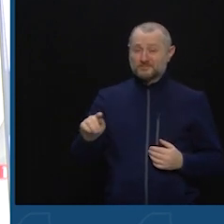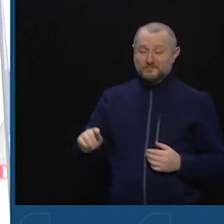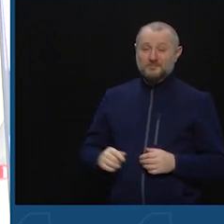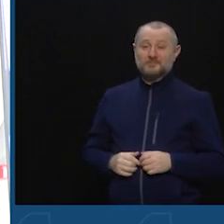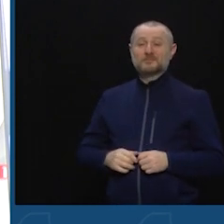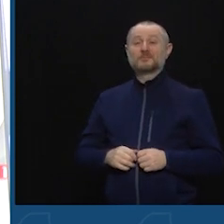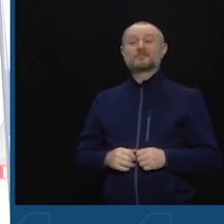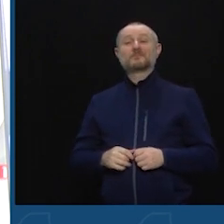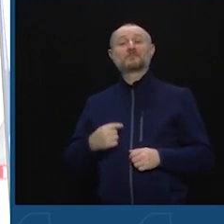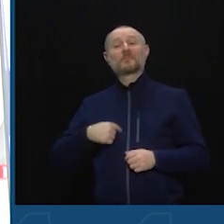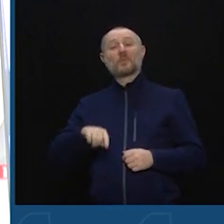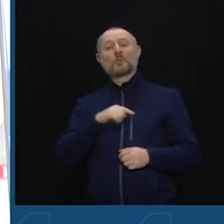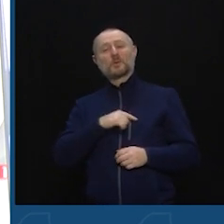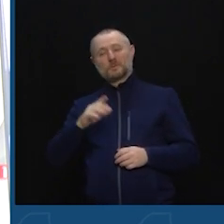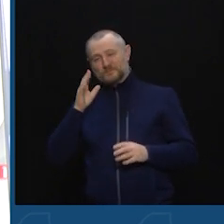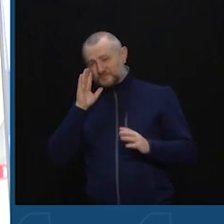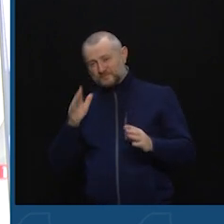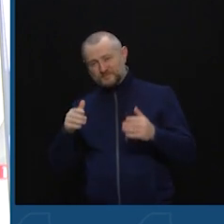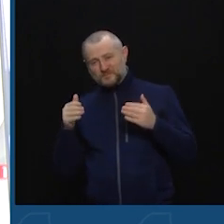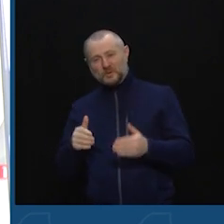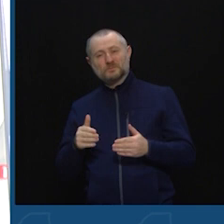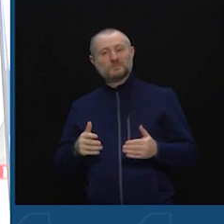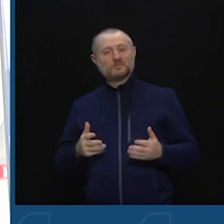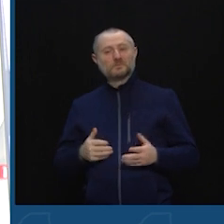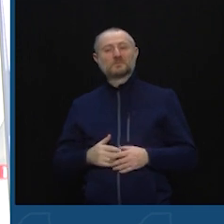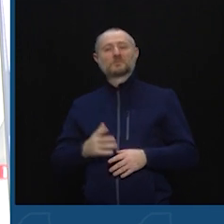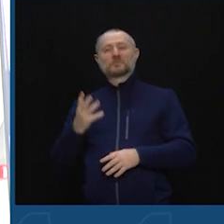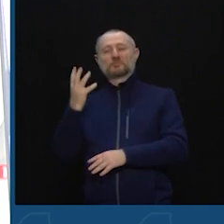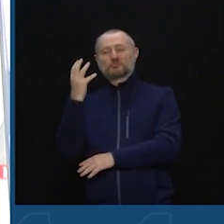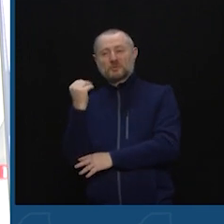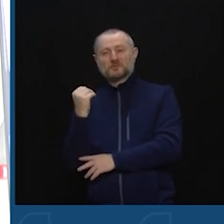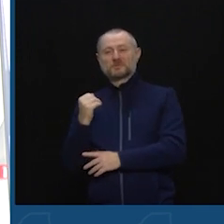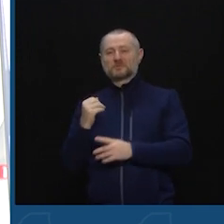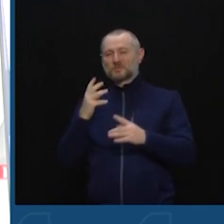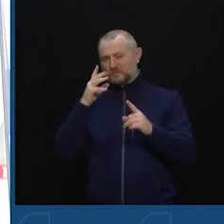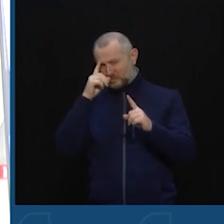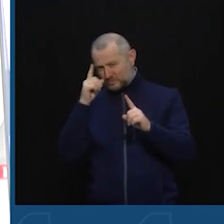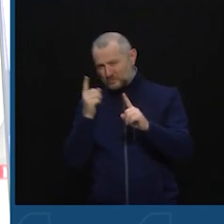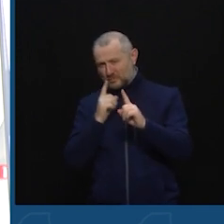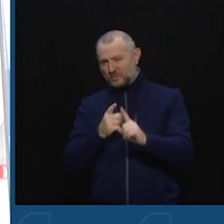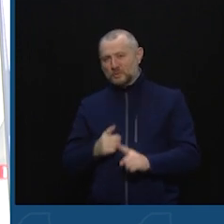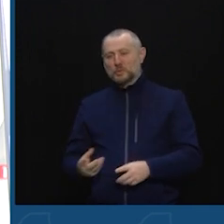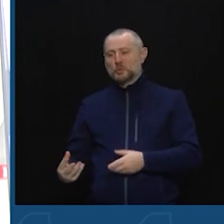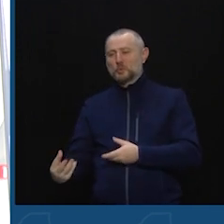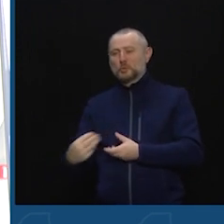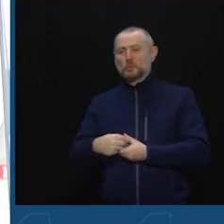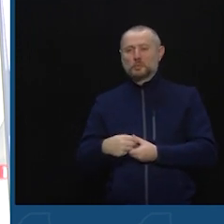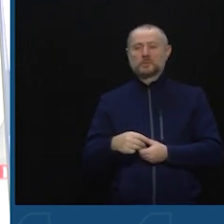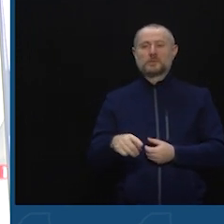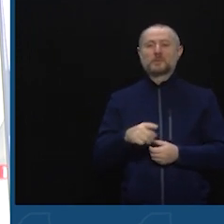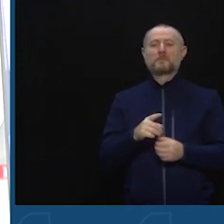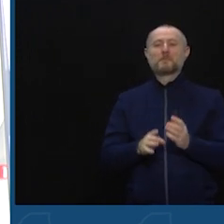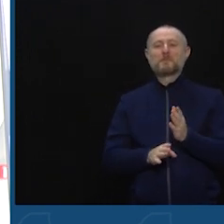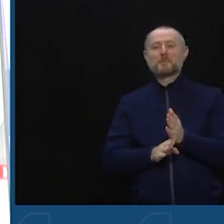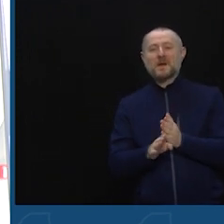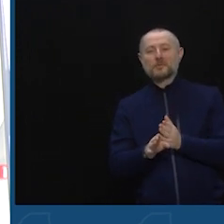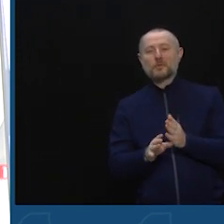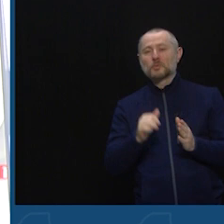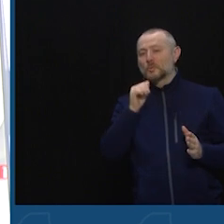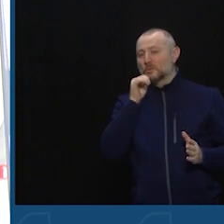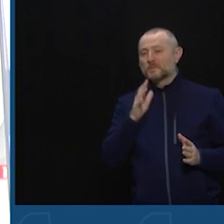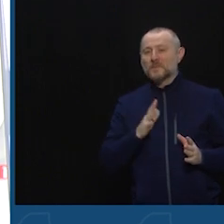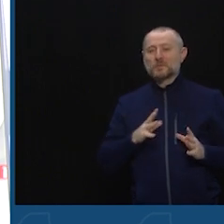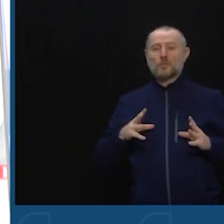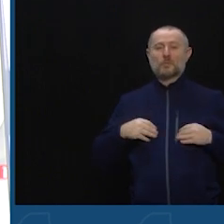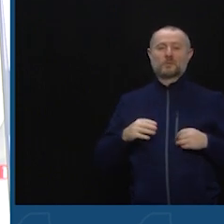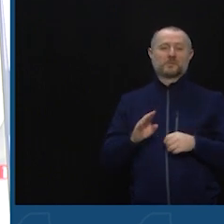We have been focused on a record-setting initiative to include participation by minority and women-owned business